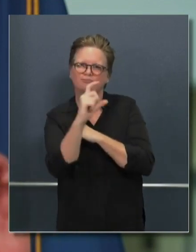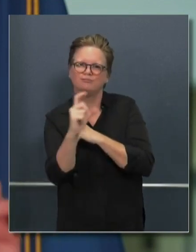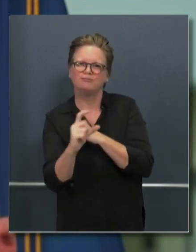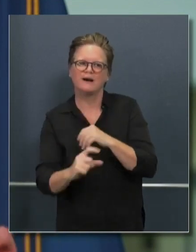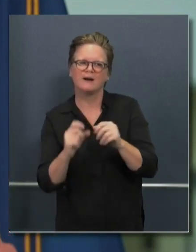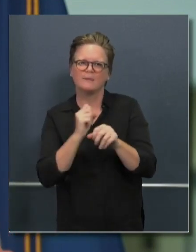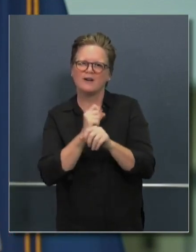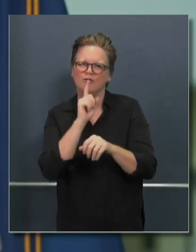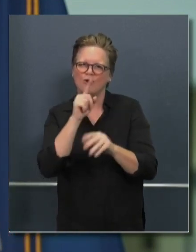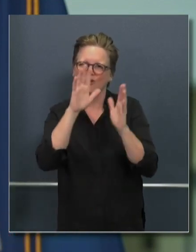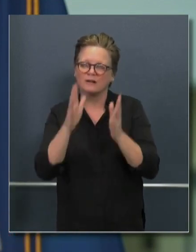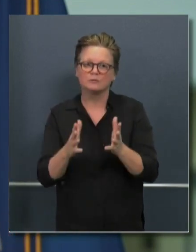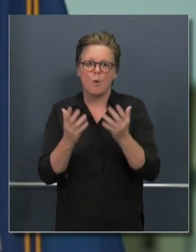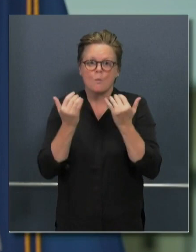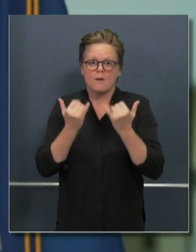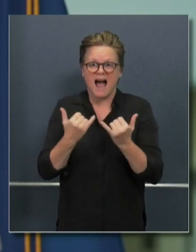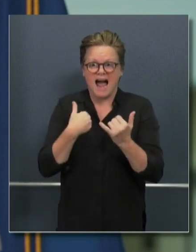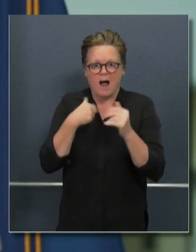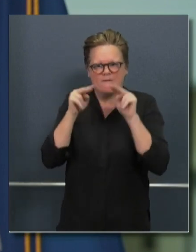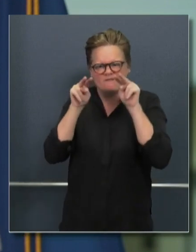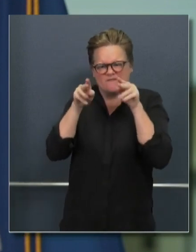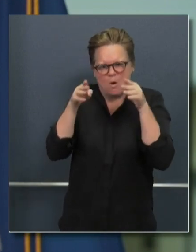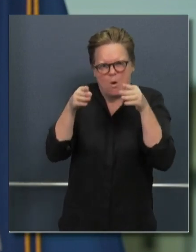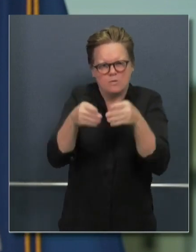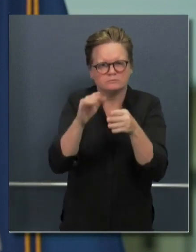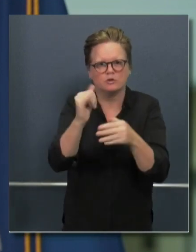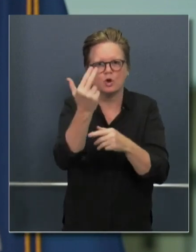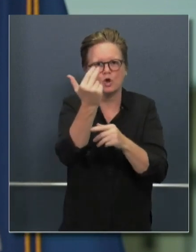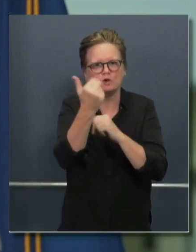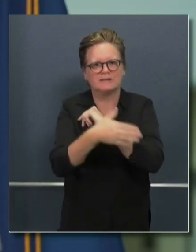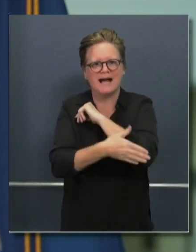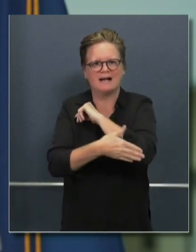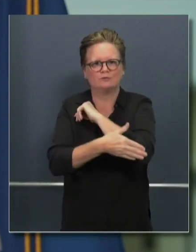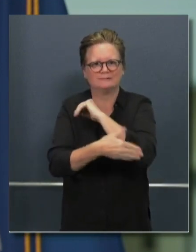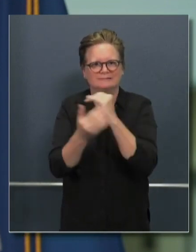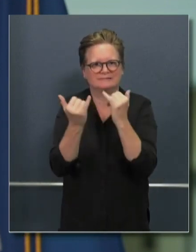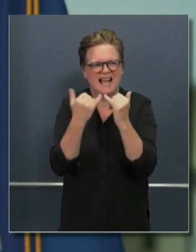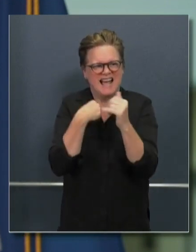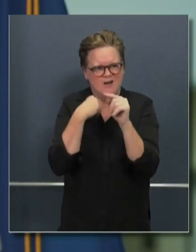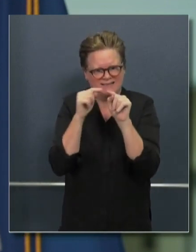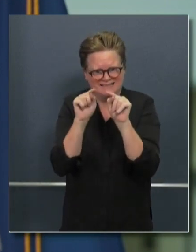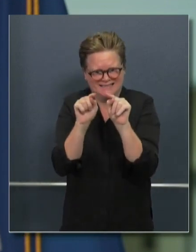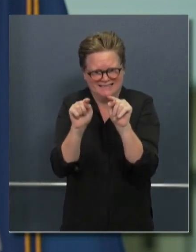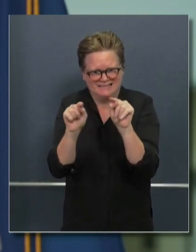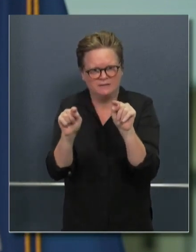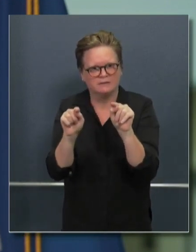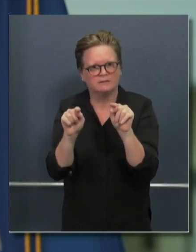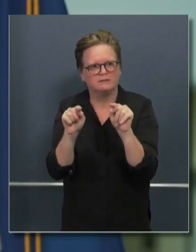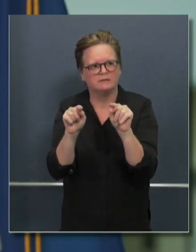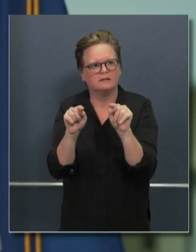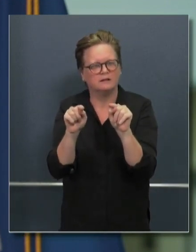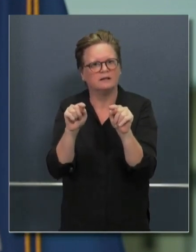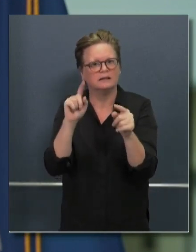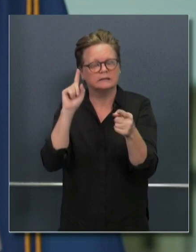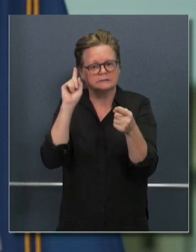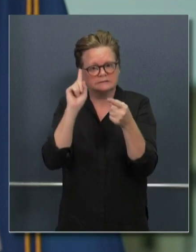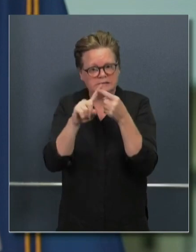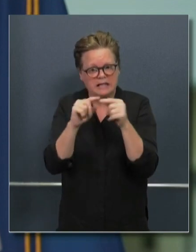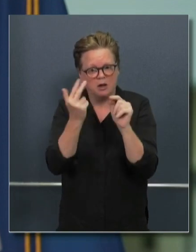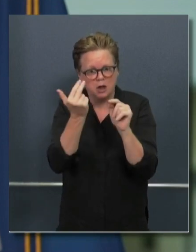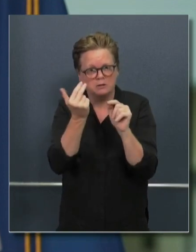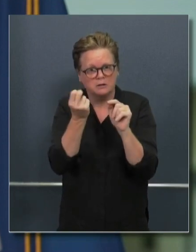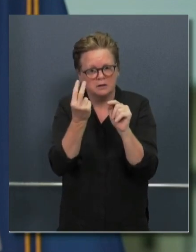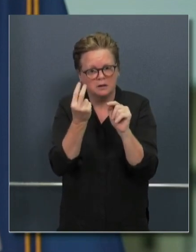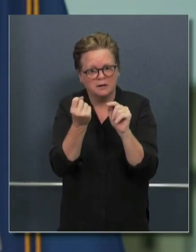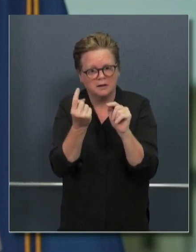check marks and less percentages, as you saw from Dr. Galley's chart, then